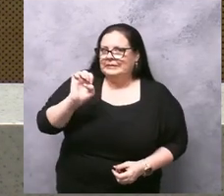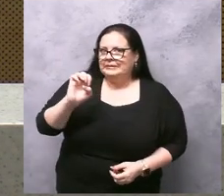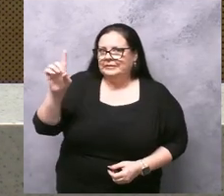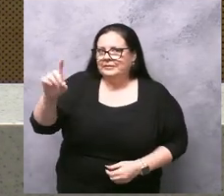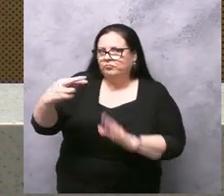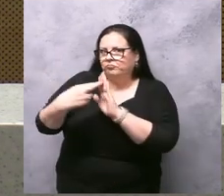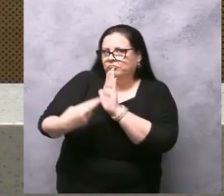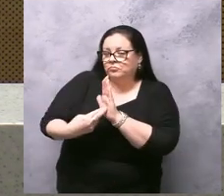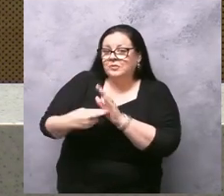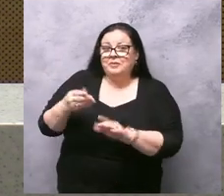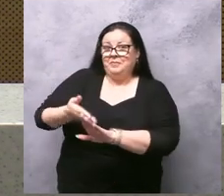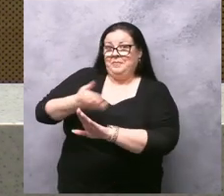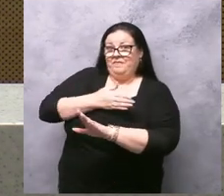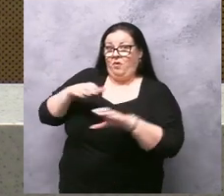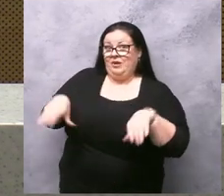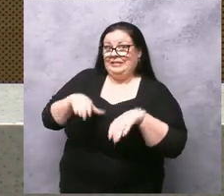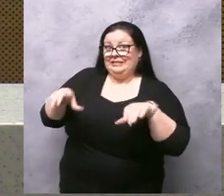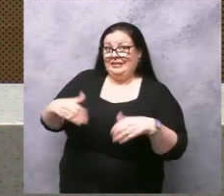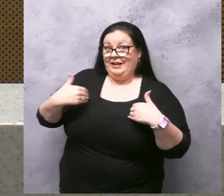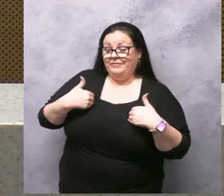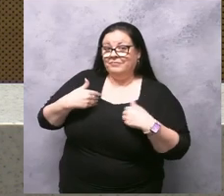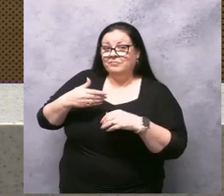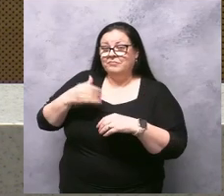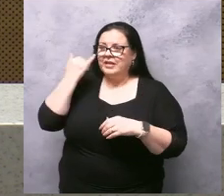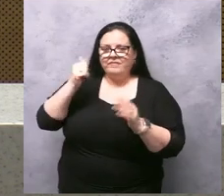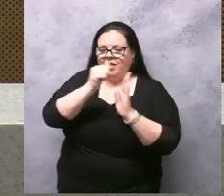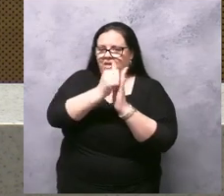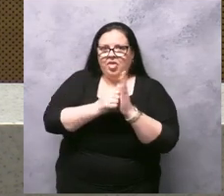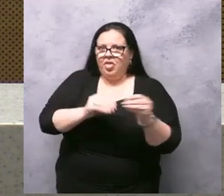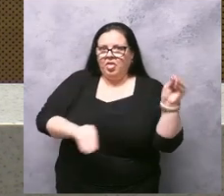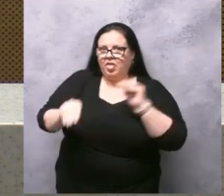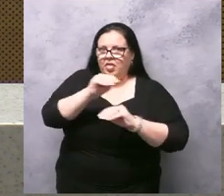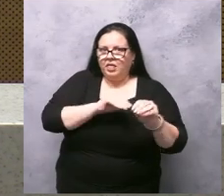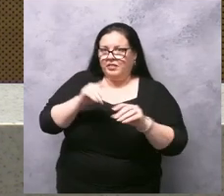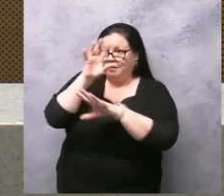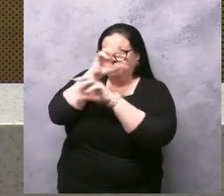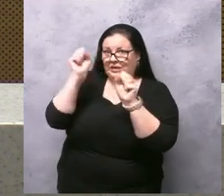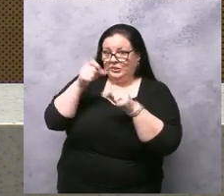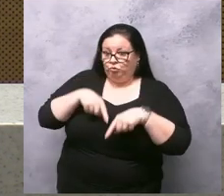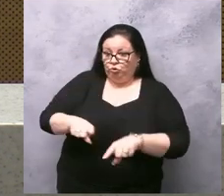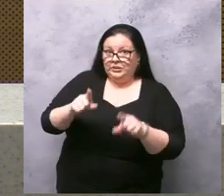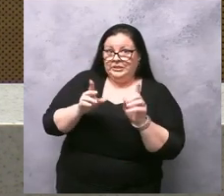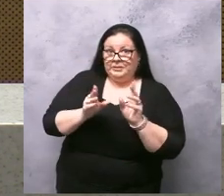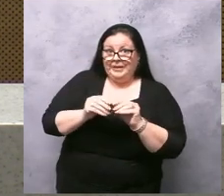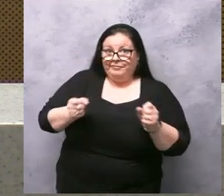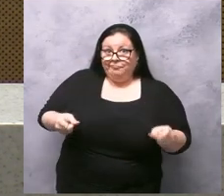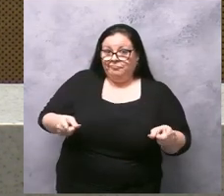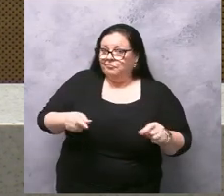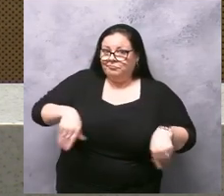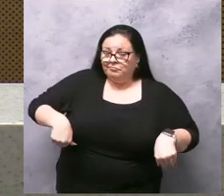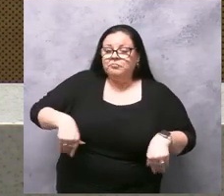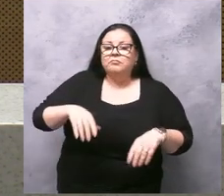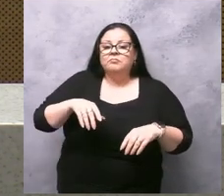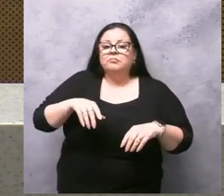Prior to the board's consideration on action items, unless the agenda is otherwise rearranged for the board present during the meeting. Also in accordance with the